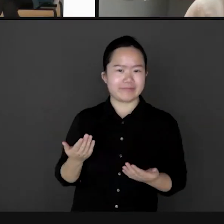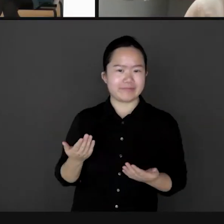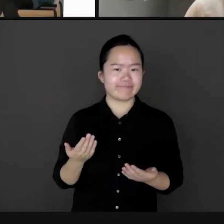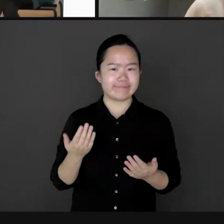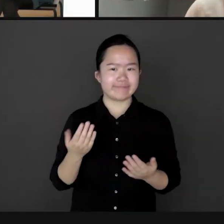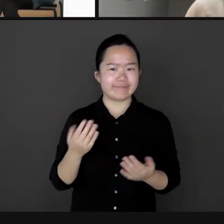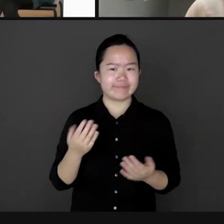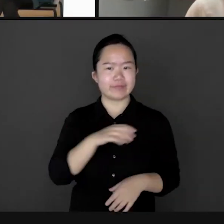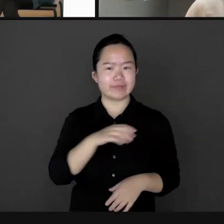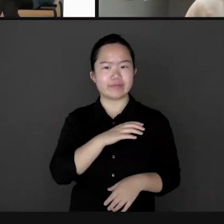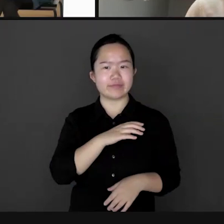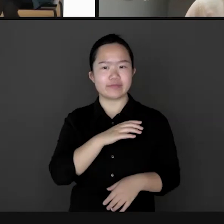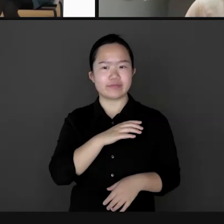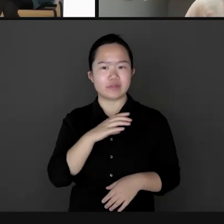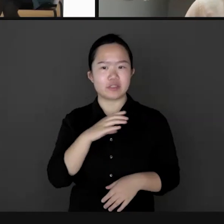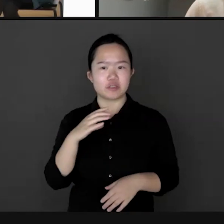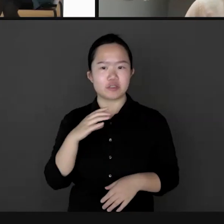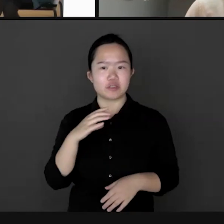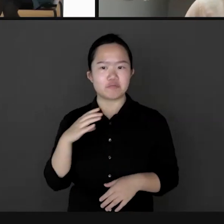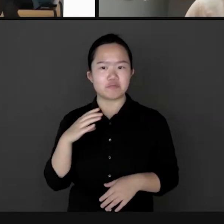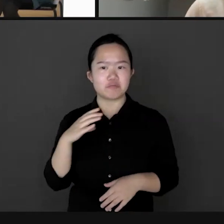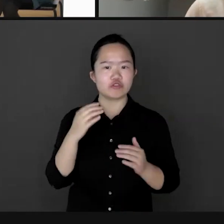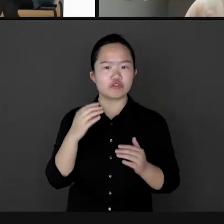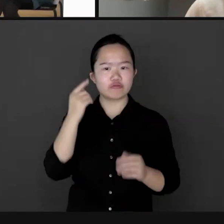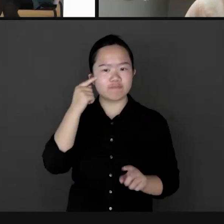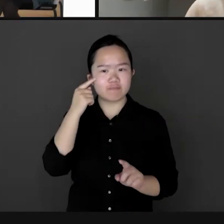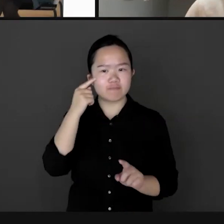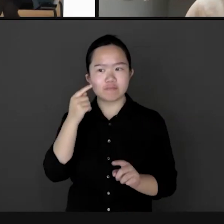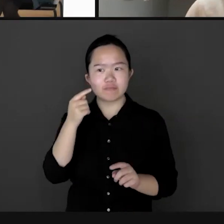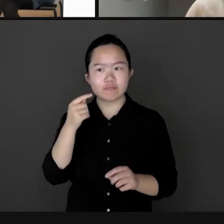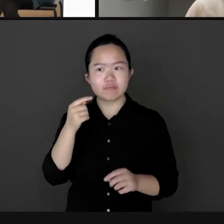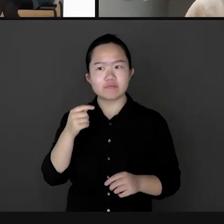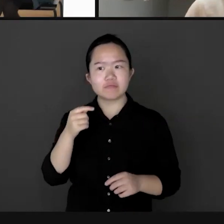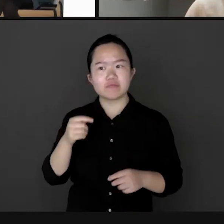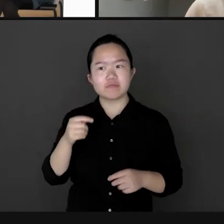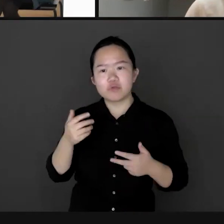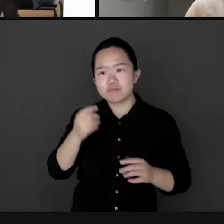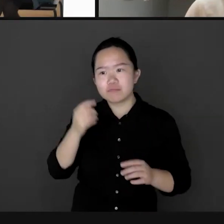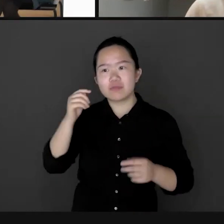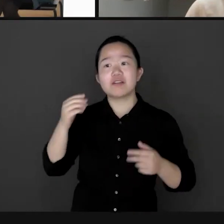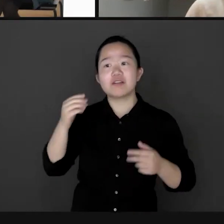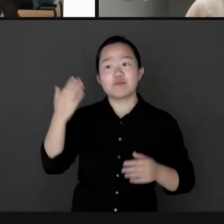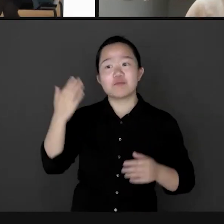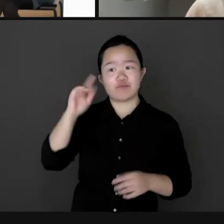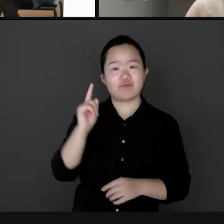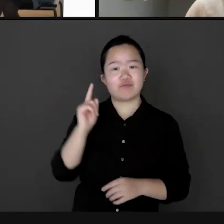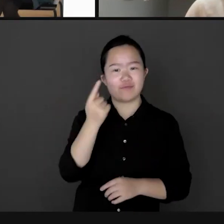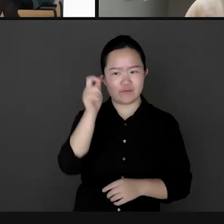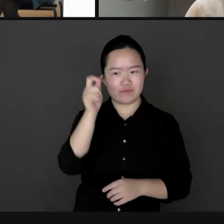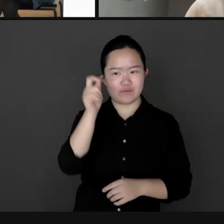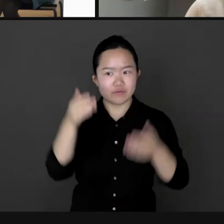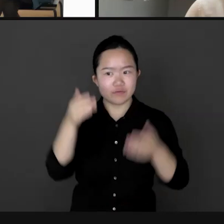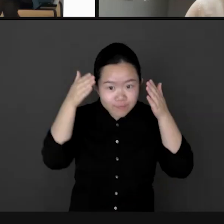very disappointing for us. The Commission did add, equality was added onto a portfolio